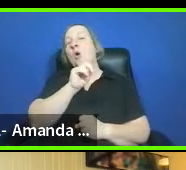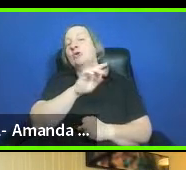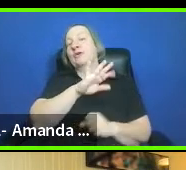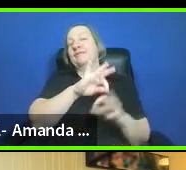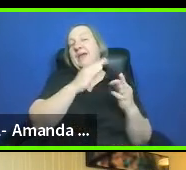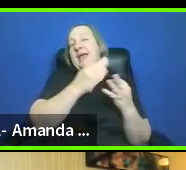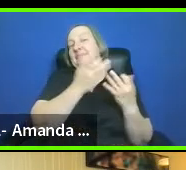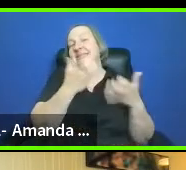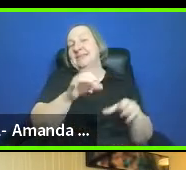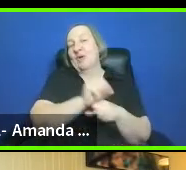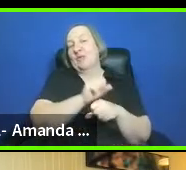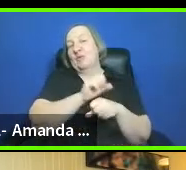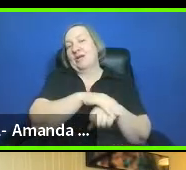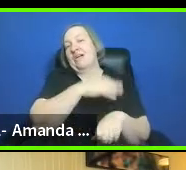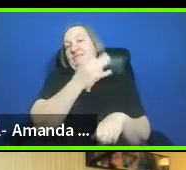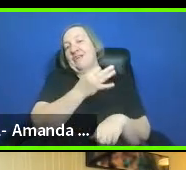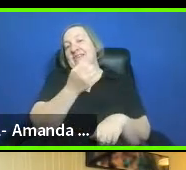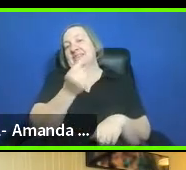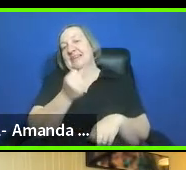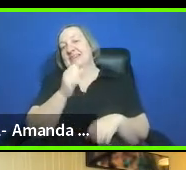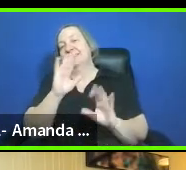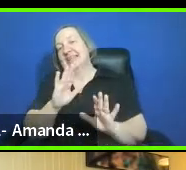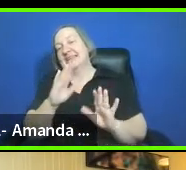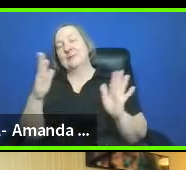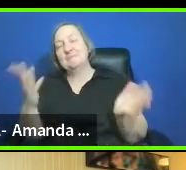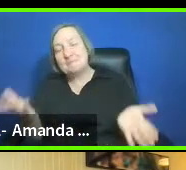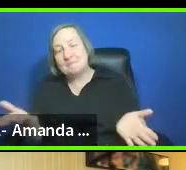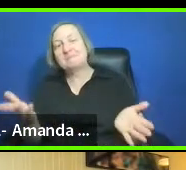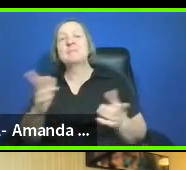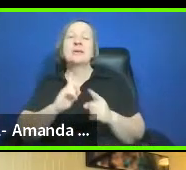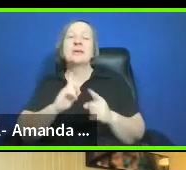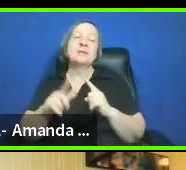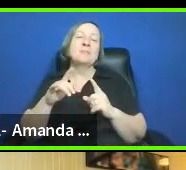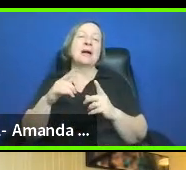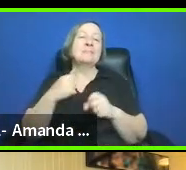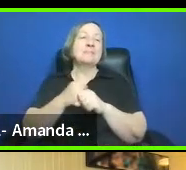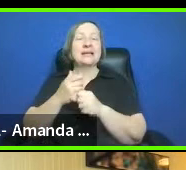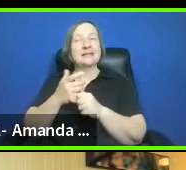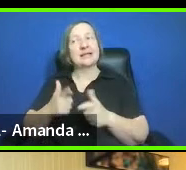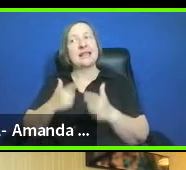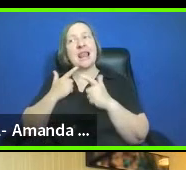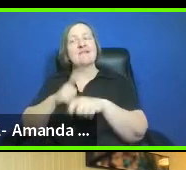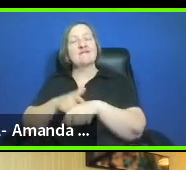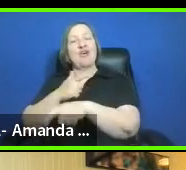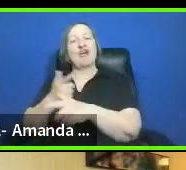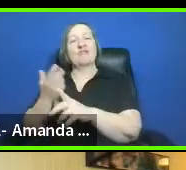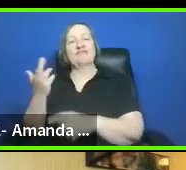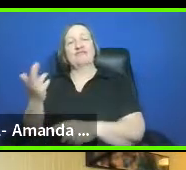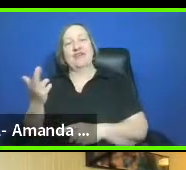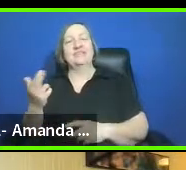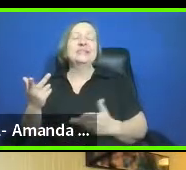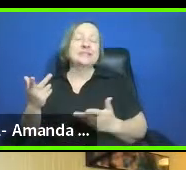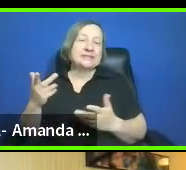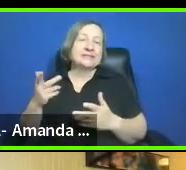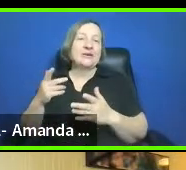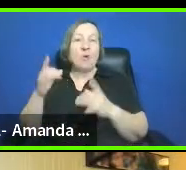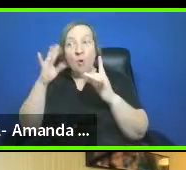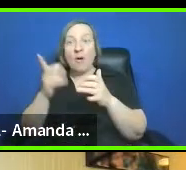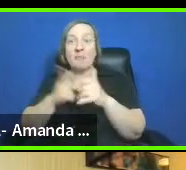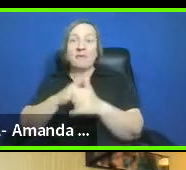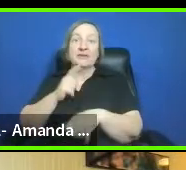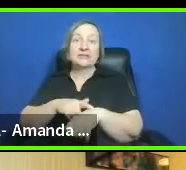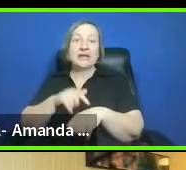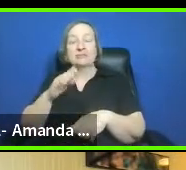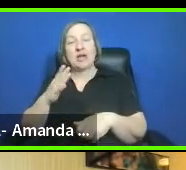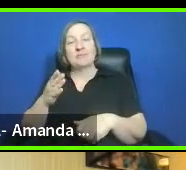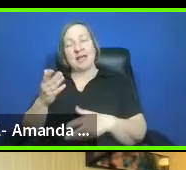wanted to work on Fridays, Saturdays, or Sundays. But it did create a lifelong friendship. So out of the horrible first time job, I